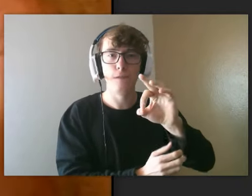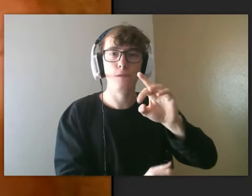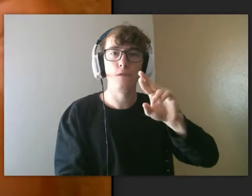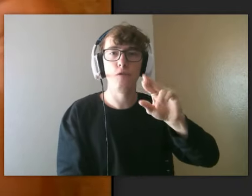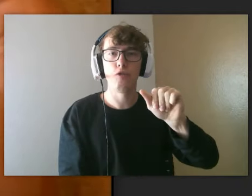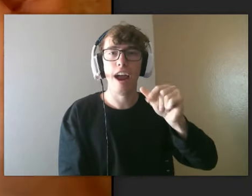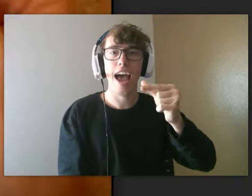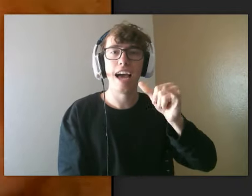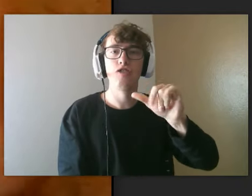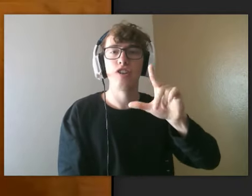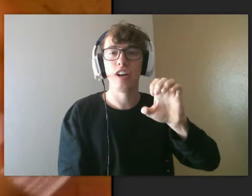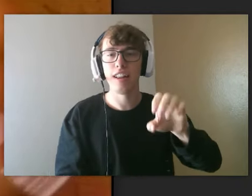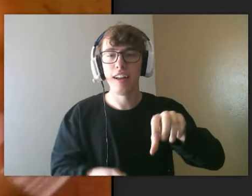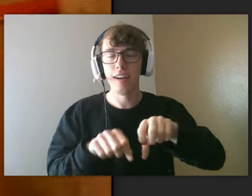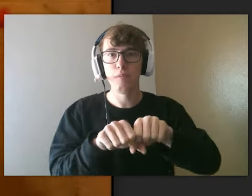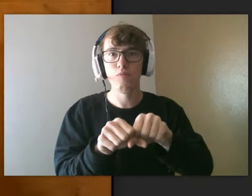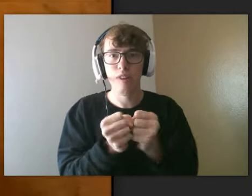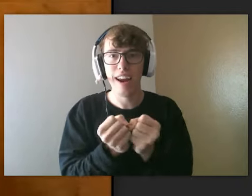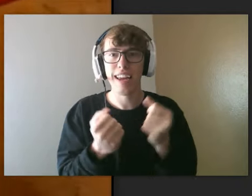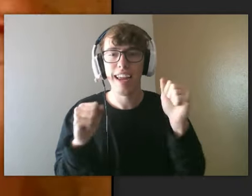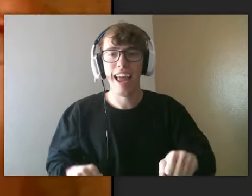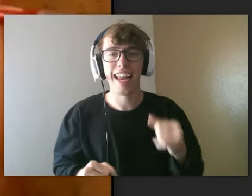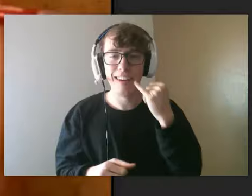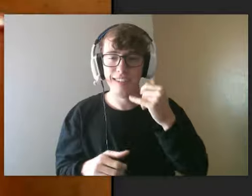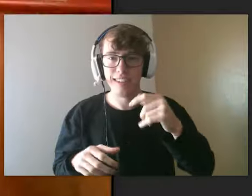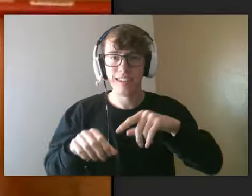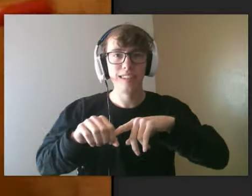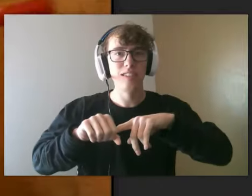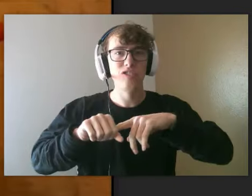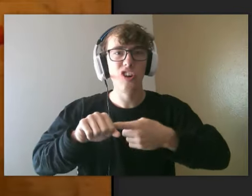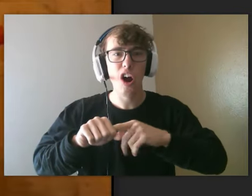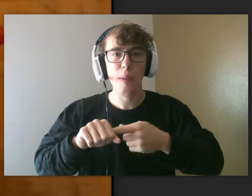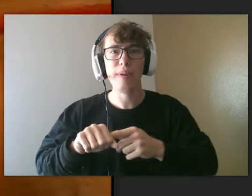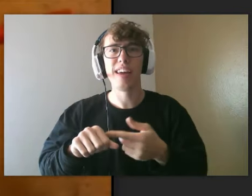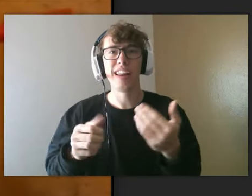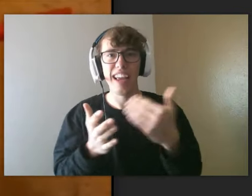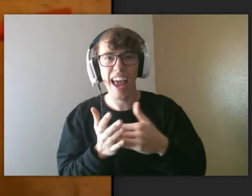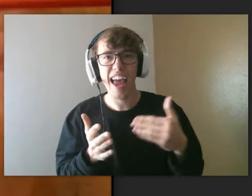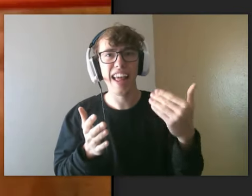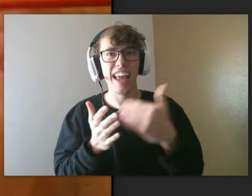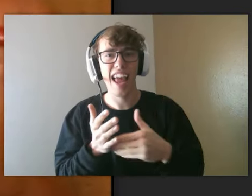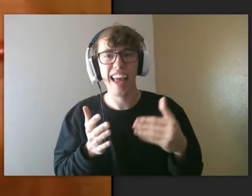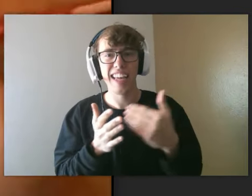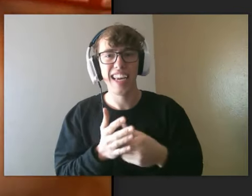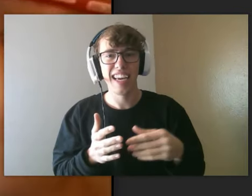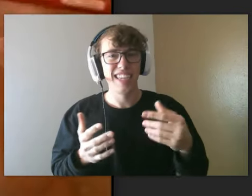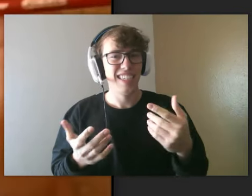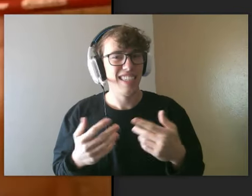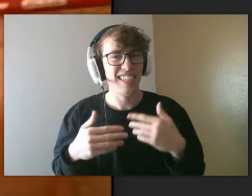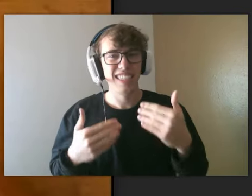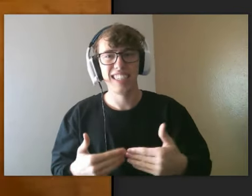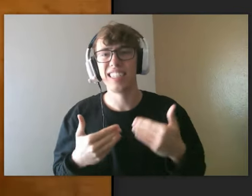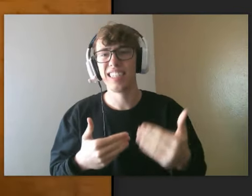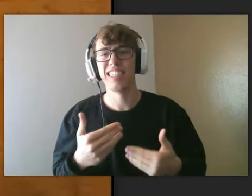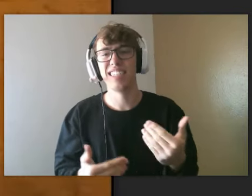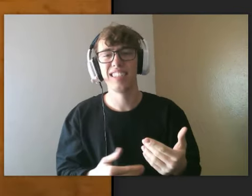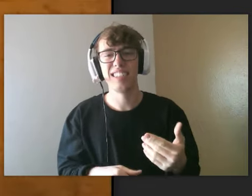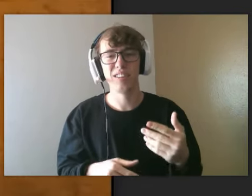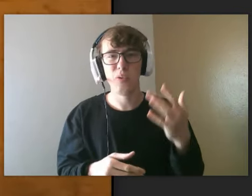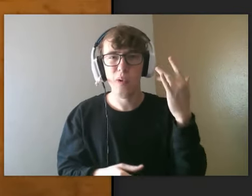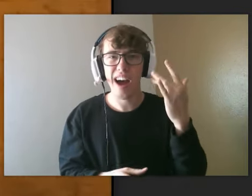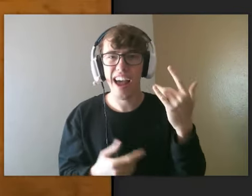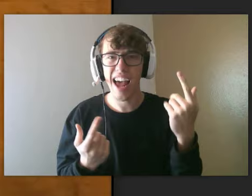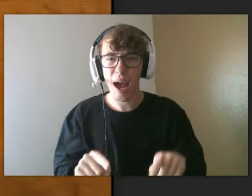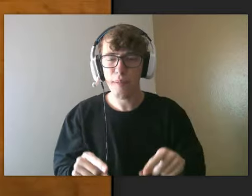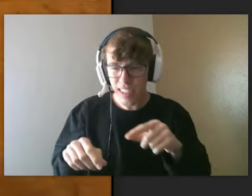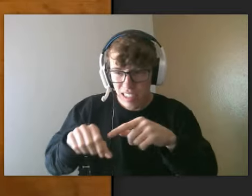the tip fell out, and so you went to go sharpen it, started drawing with it again, tip falls out again, and it just keeps on repeating that. It's because